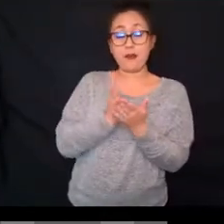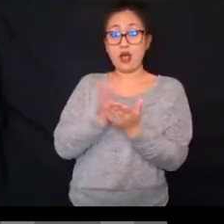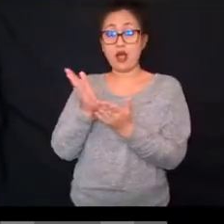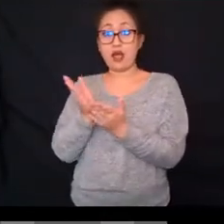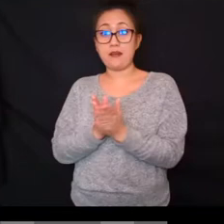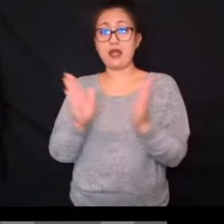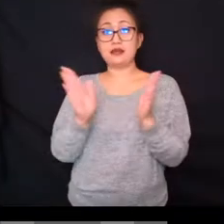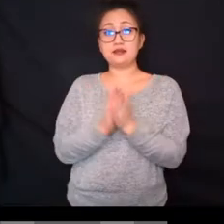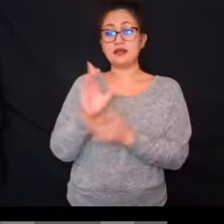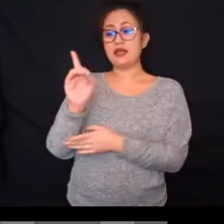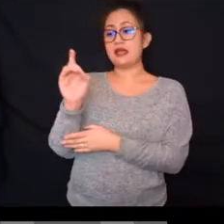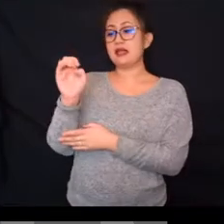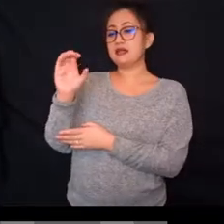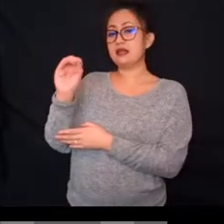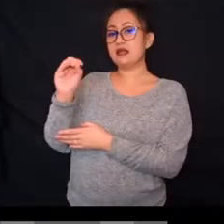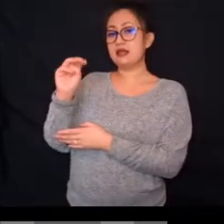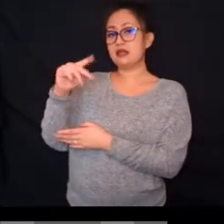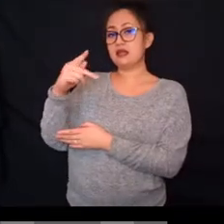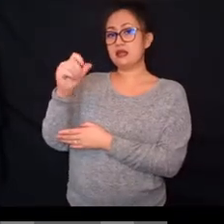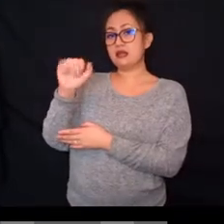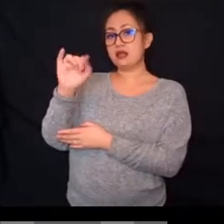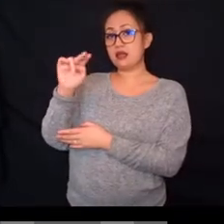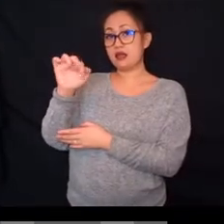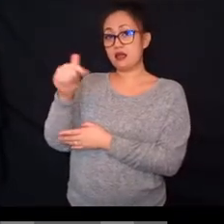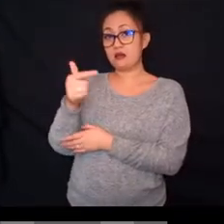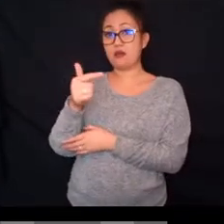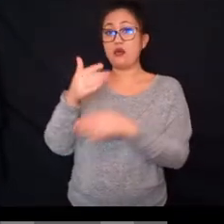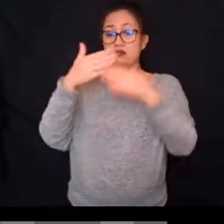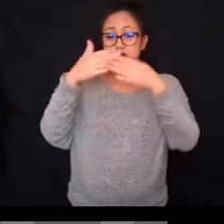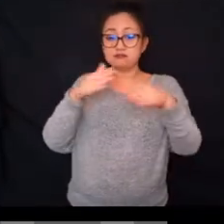Decompose, break it on down,